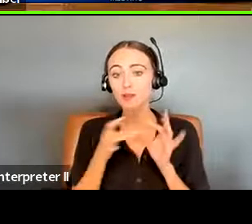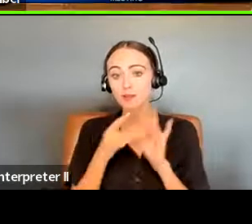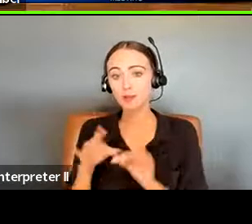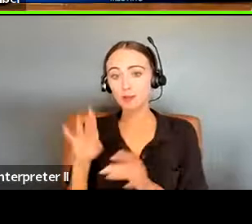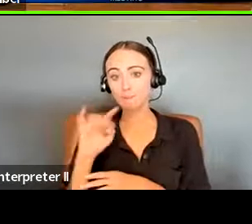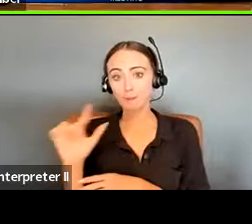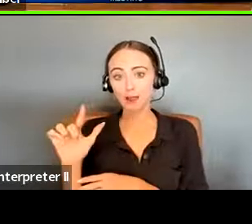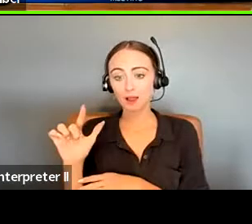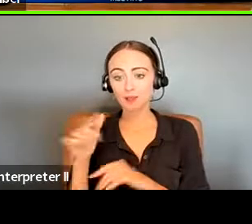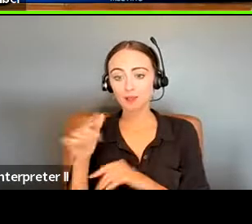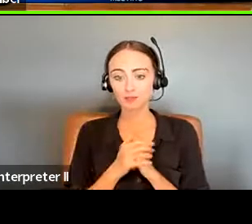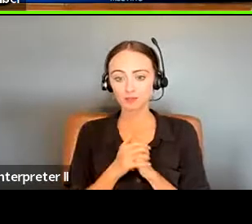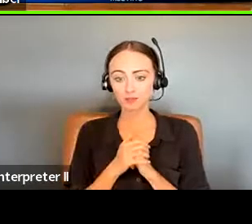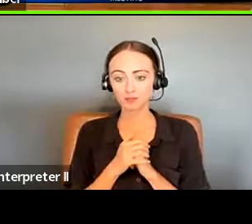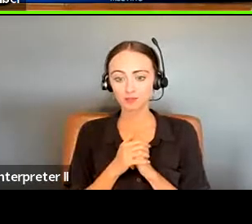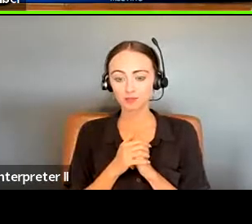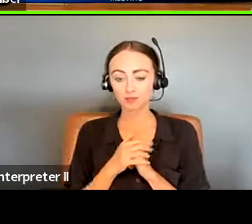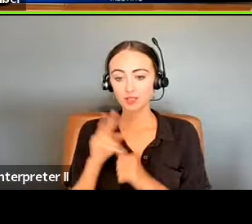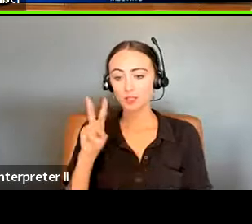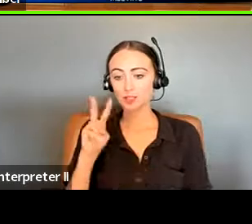bill before us. Bill